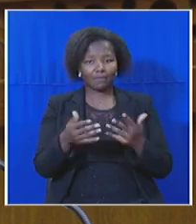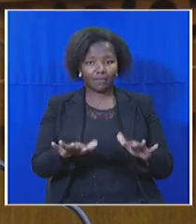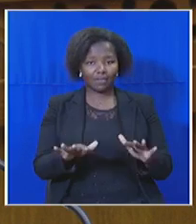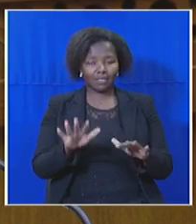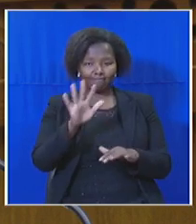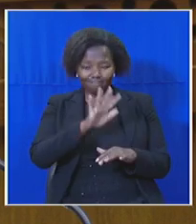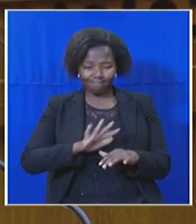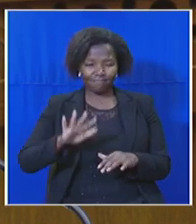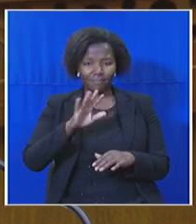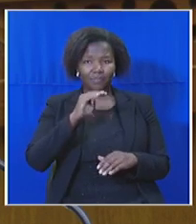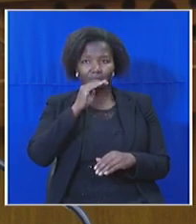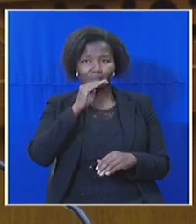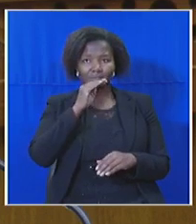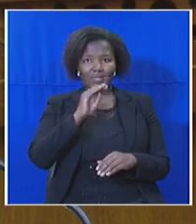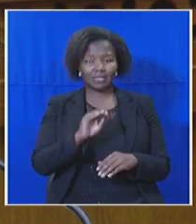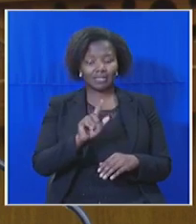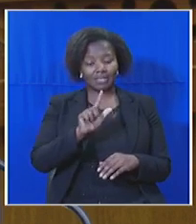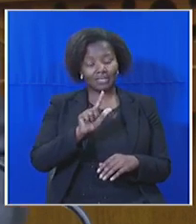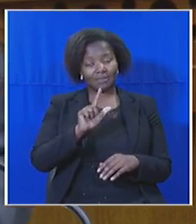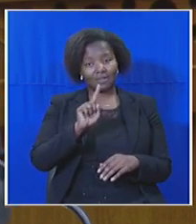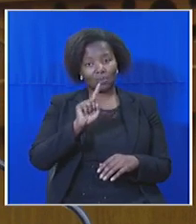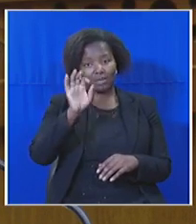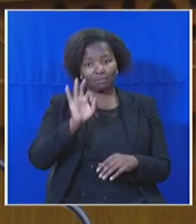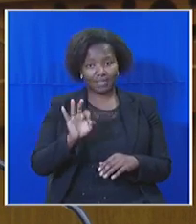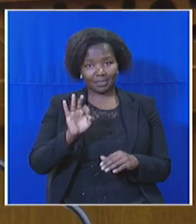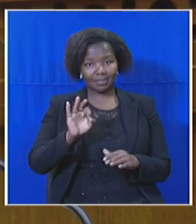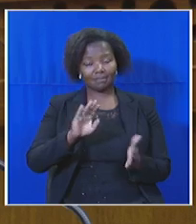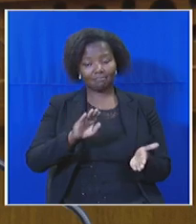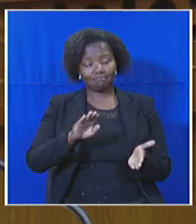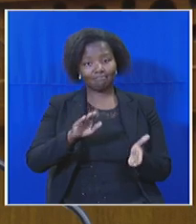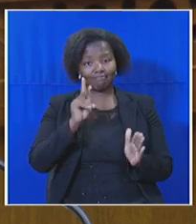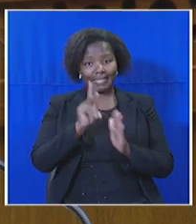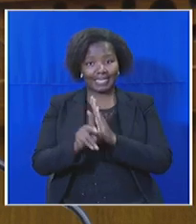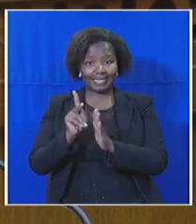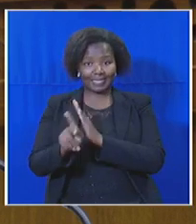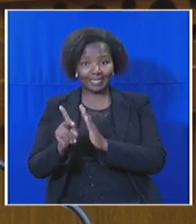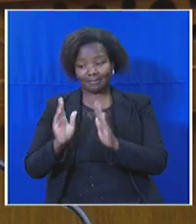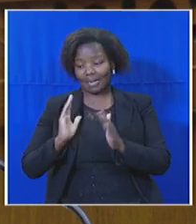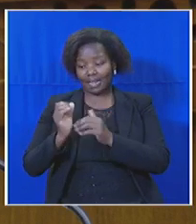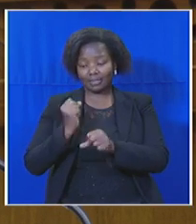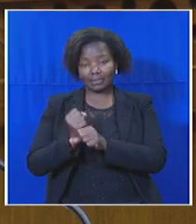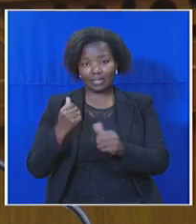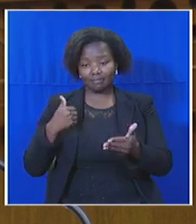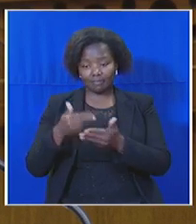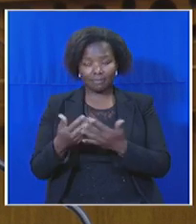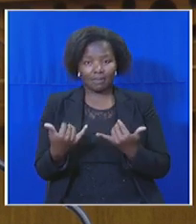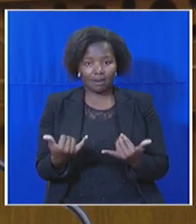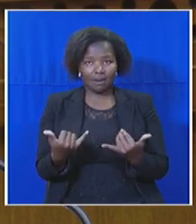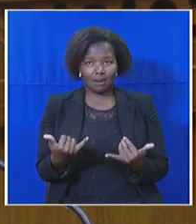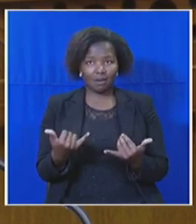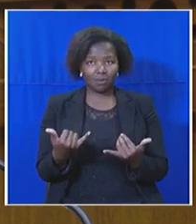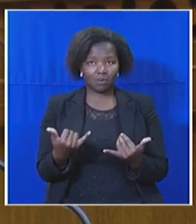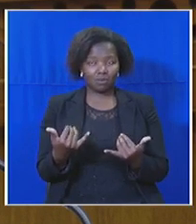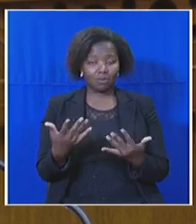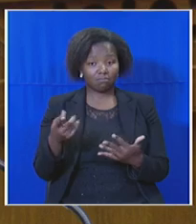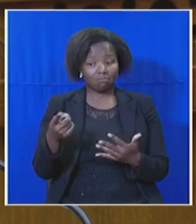other words, 71% of the killings that took place during the last financial year happened when police